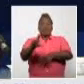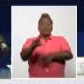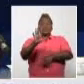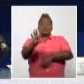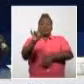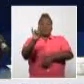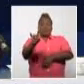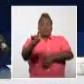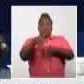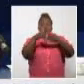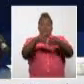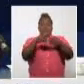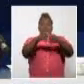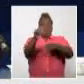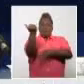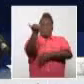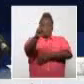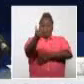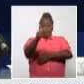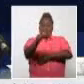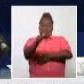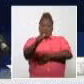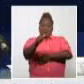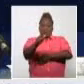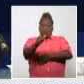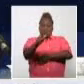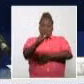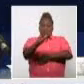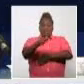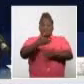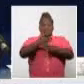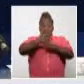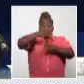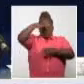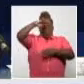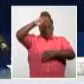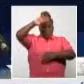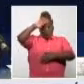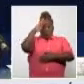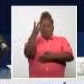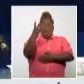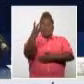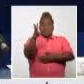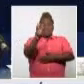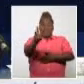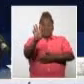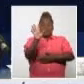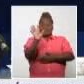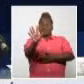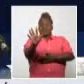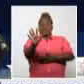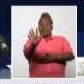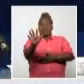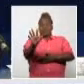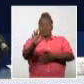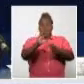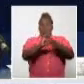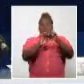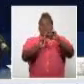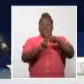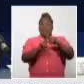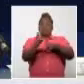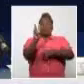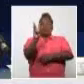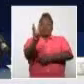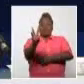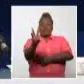35, in Guantanamo 3, and in the special municipality of the Isle of Youth 18, for